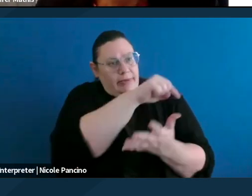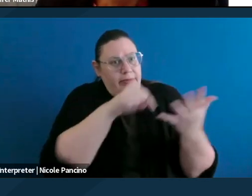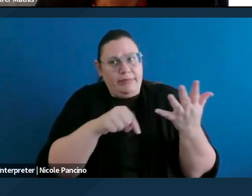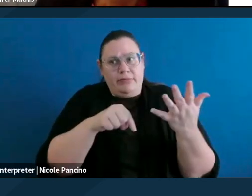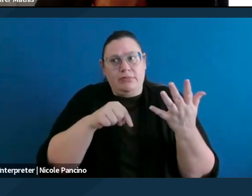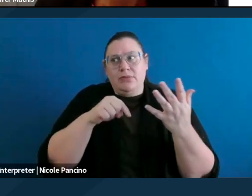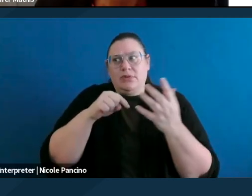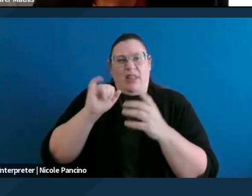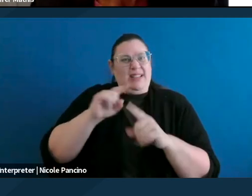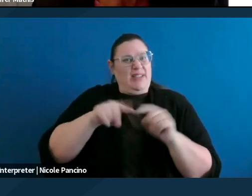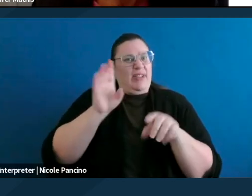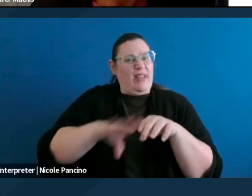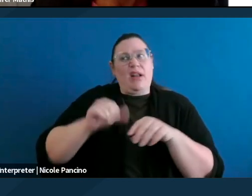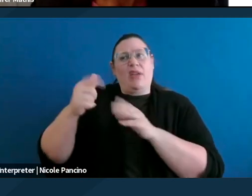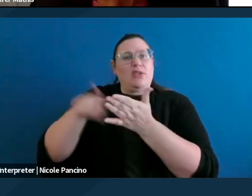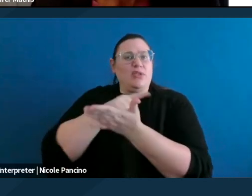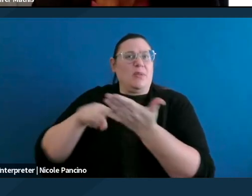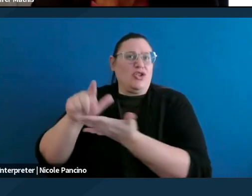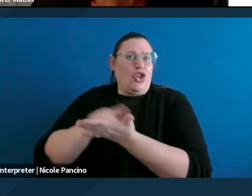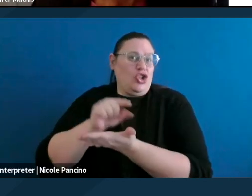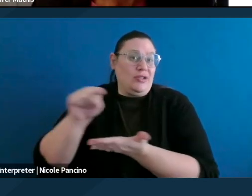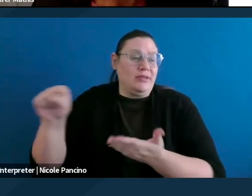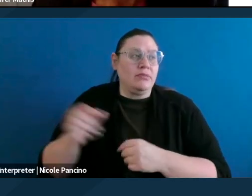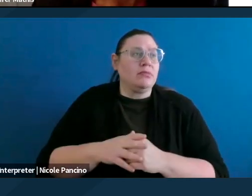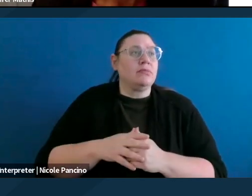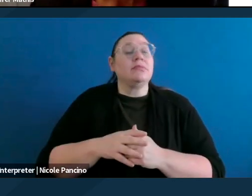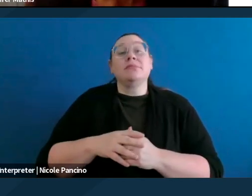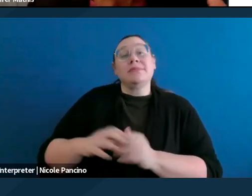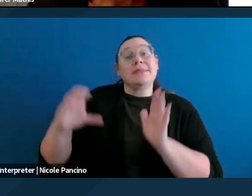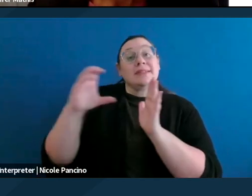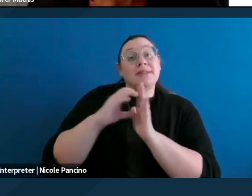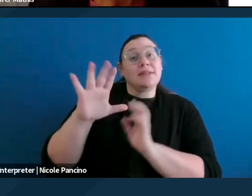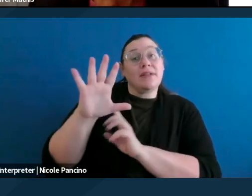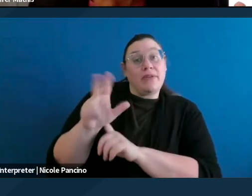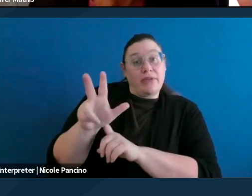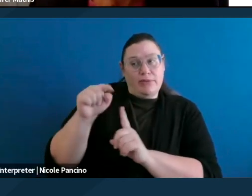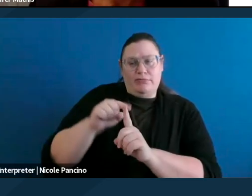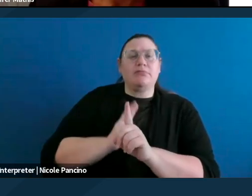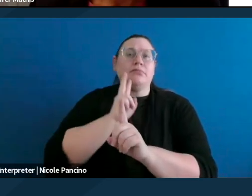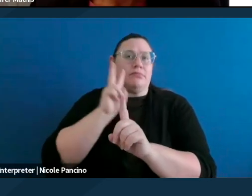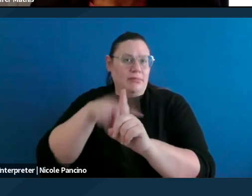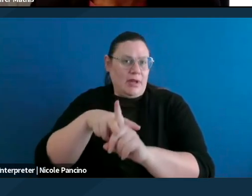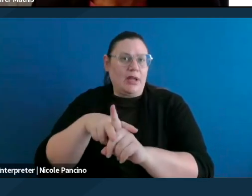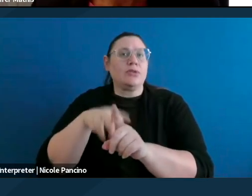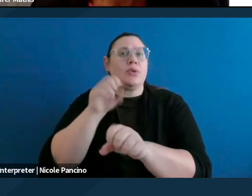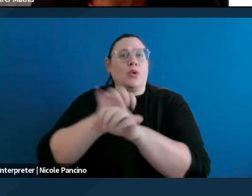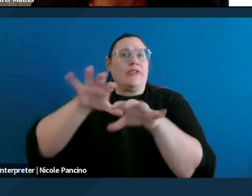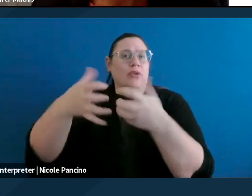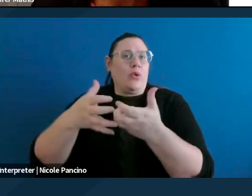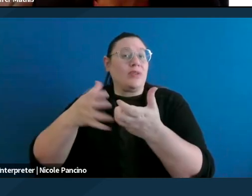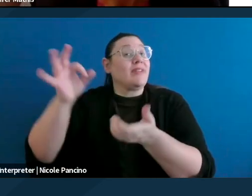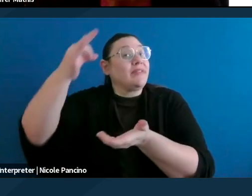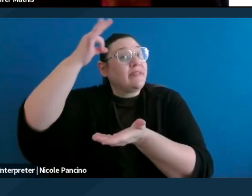other disability discrimination laws. And Section 503 applies to a workforce, the federal